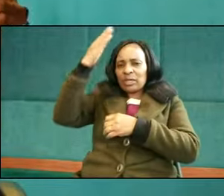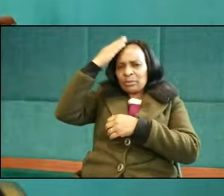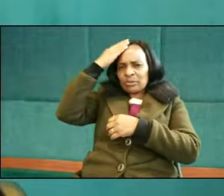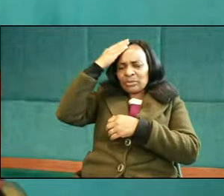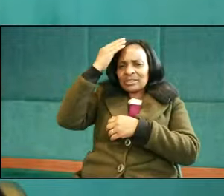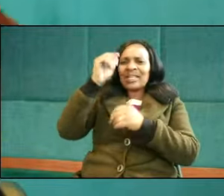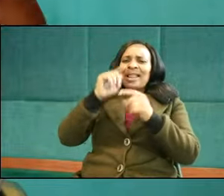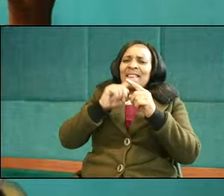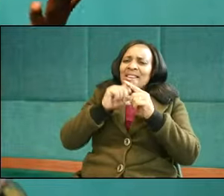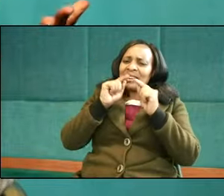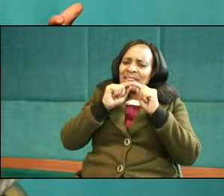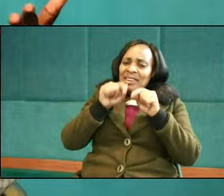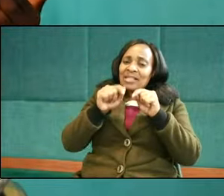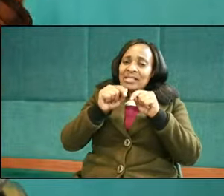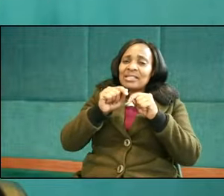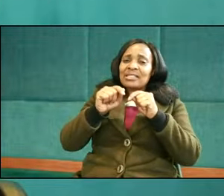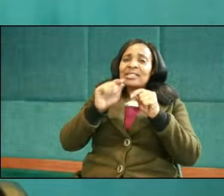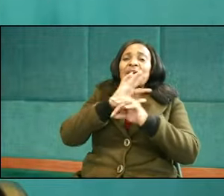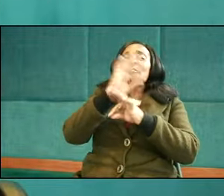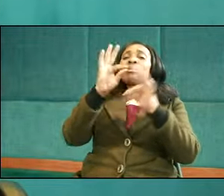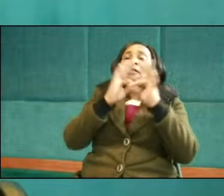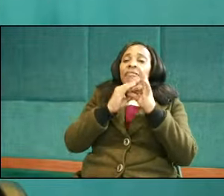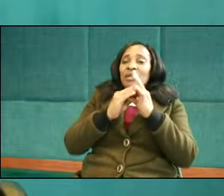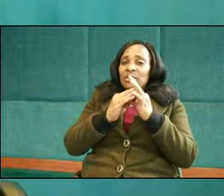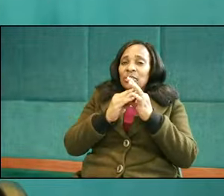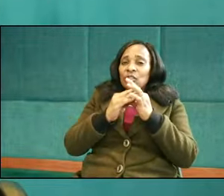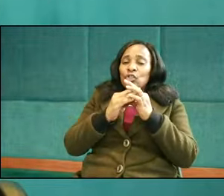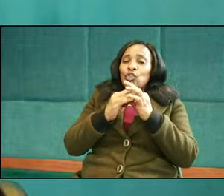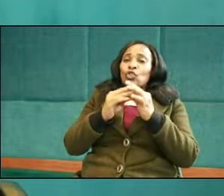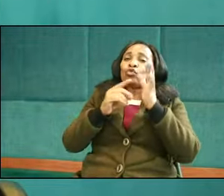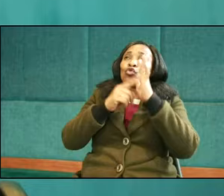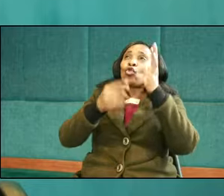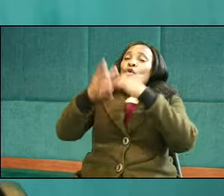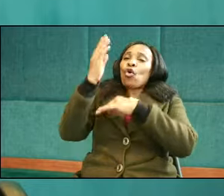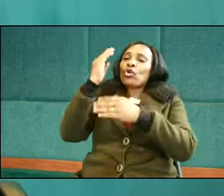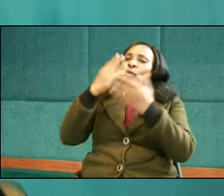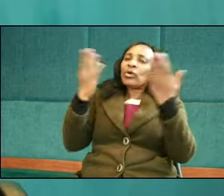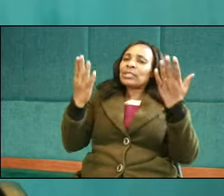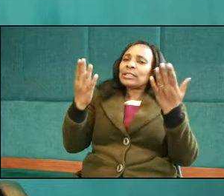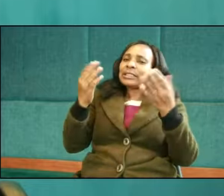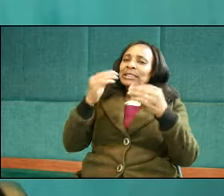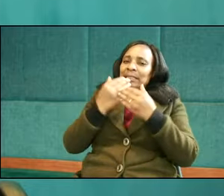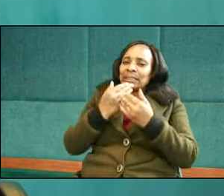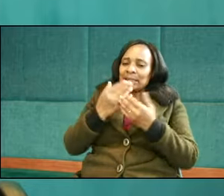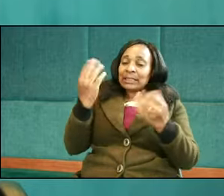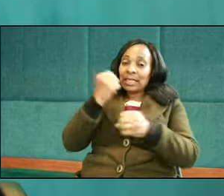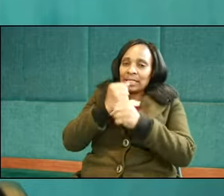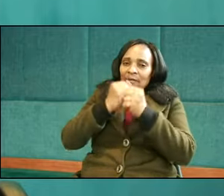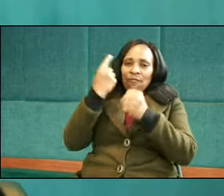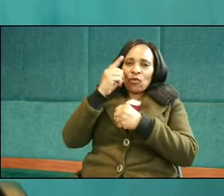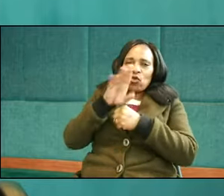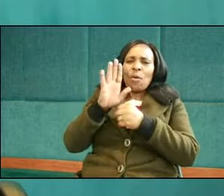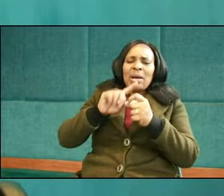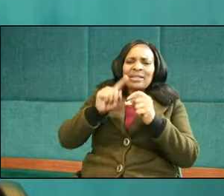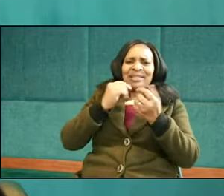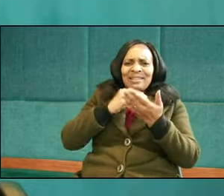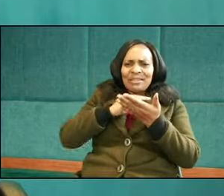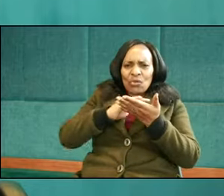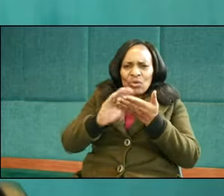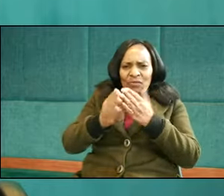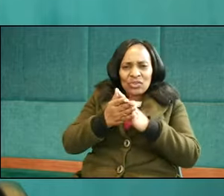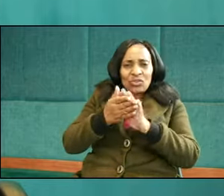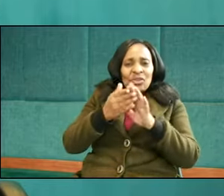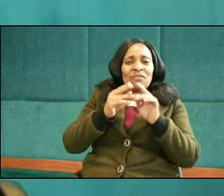It's super important, first of all, to adore God, to praise him for the things that he's done for you. But confession is this very crucial